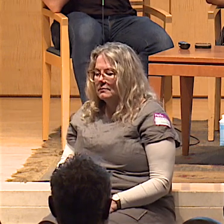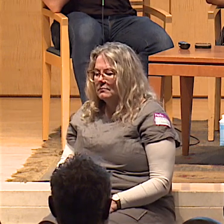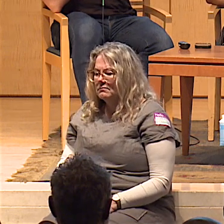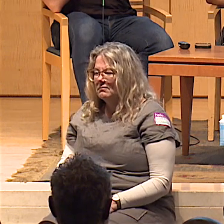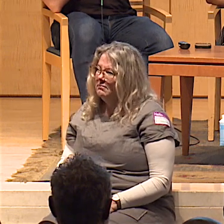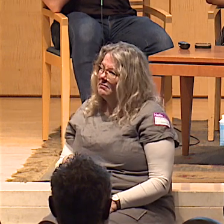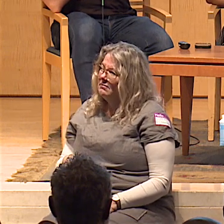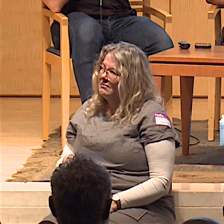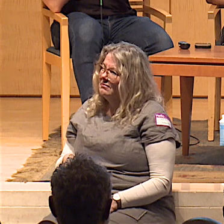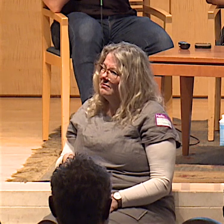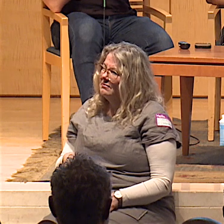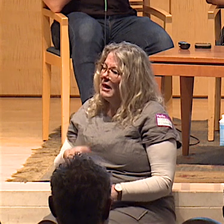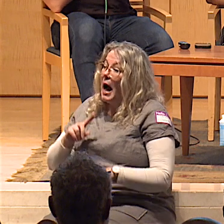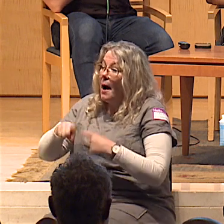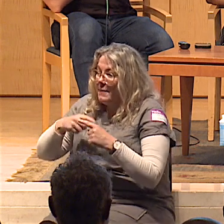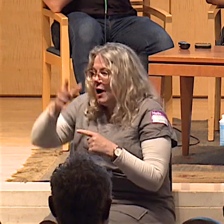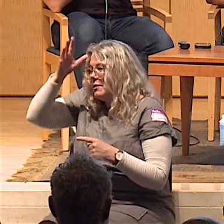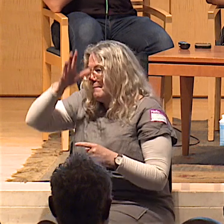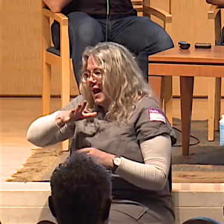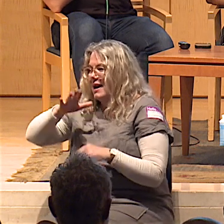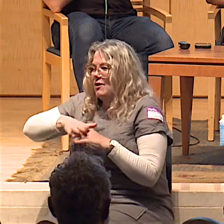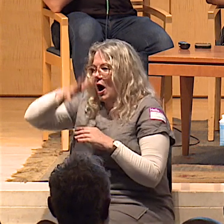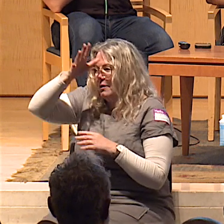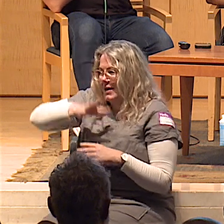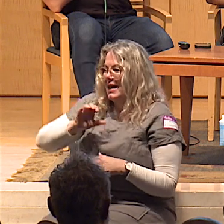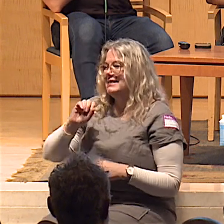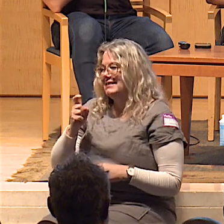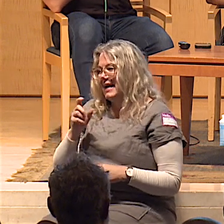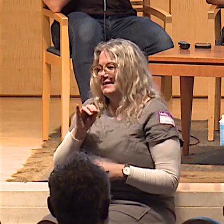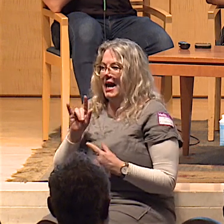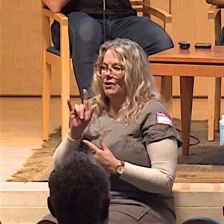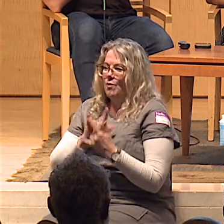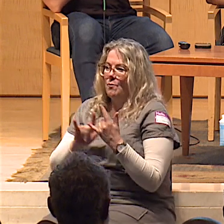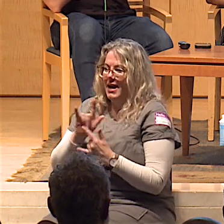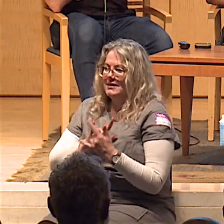about man-on-man sex and romance.